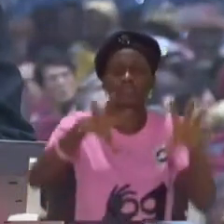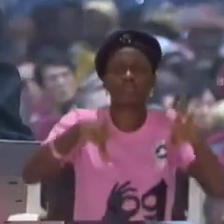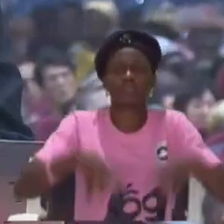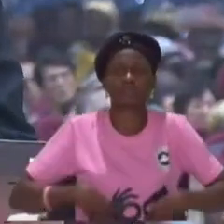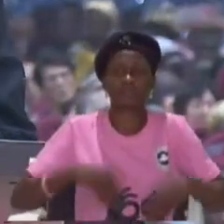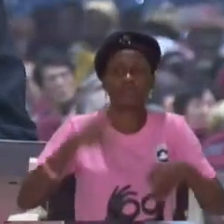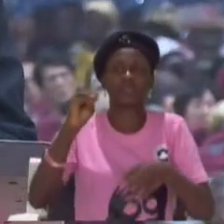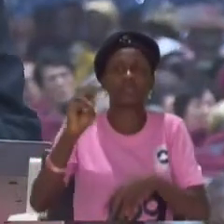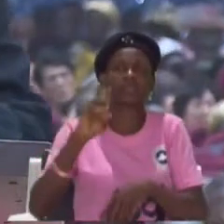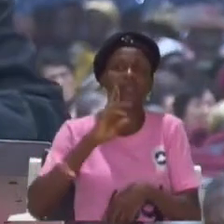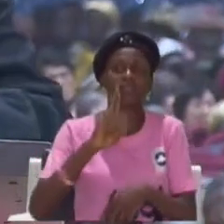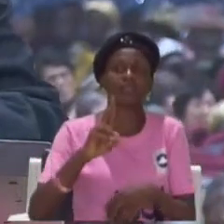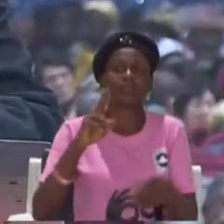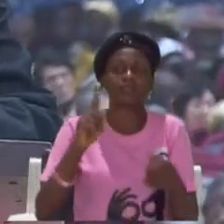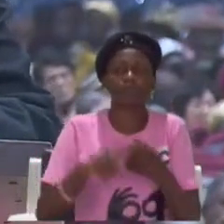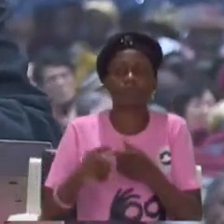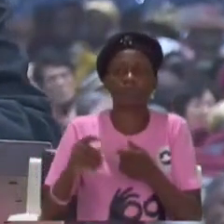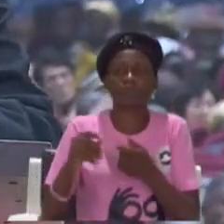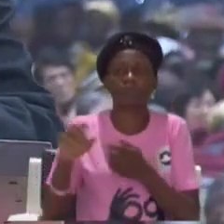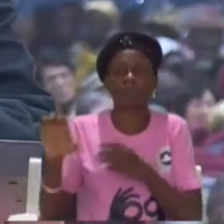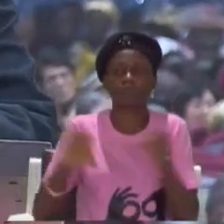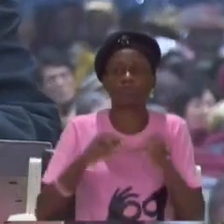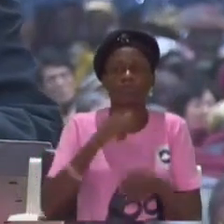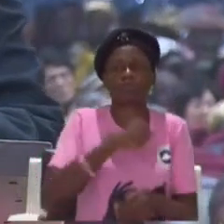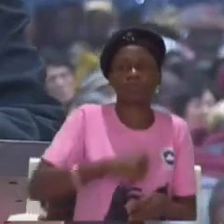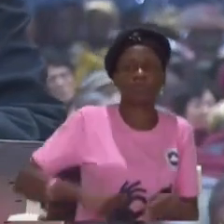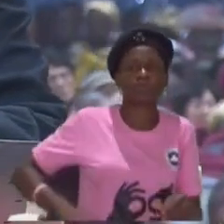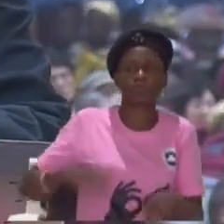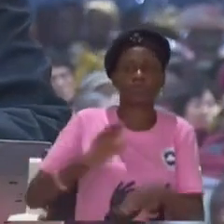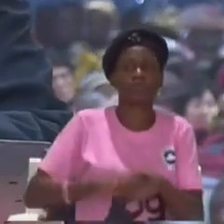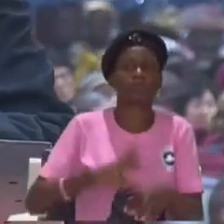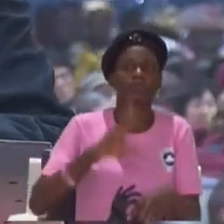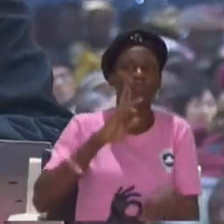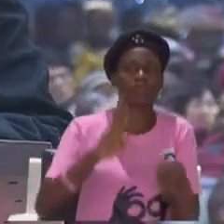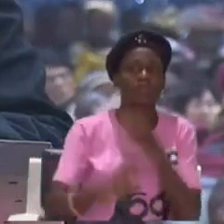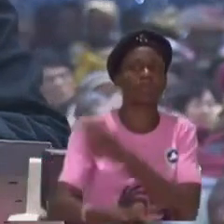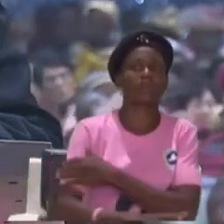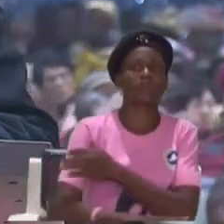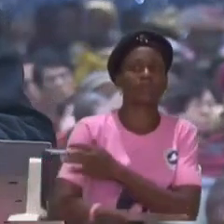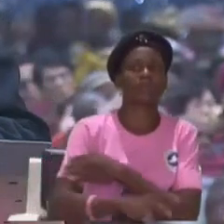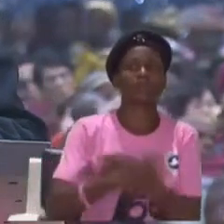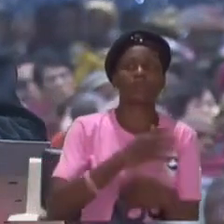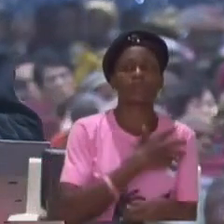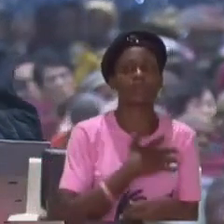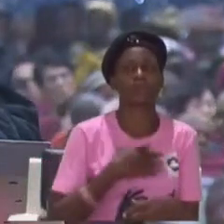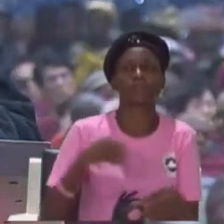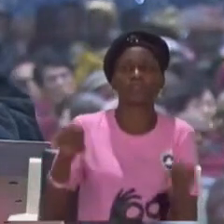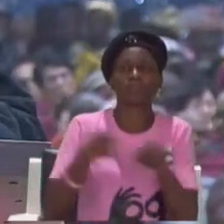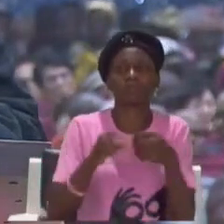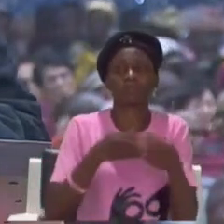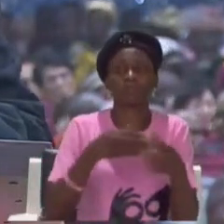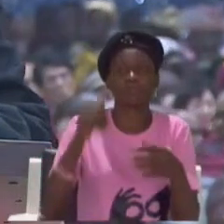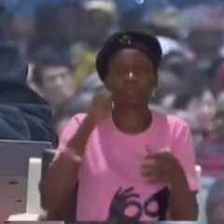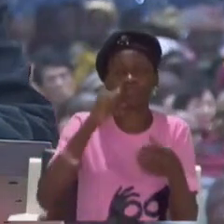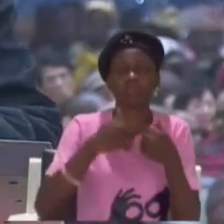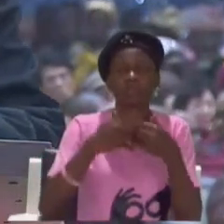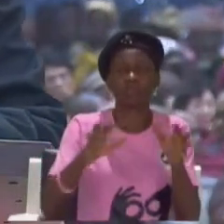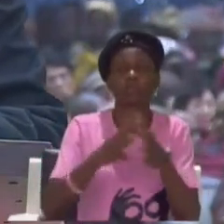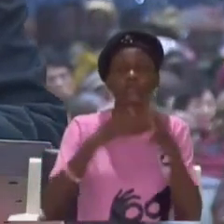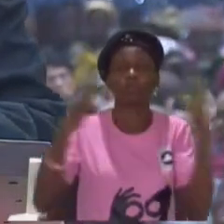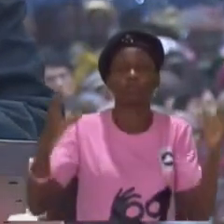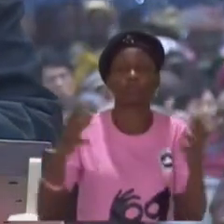her to carry out the surgery on her. And even though she had lost a lot of